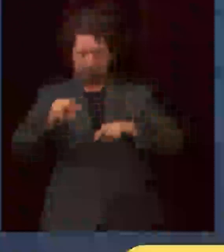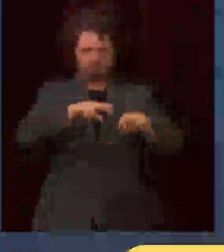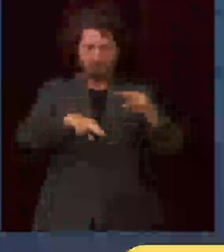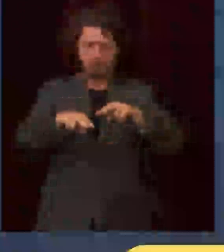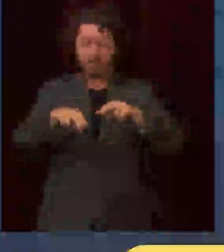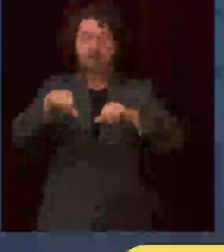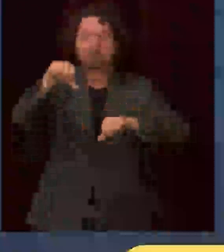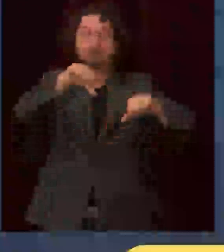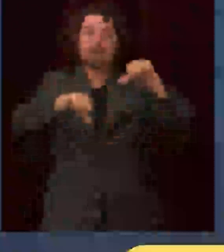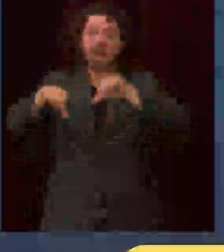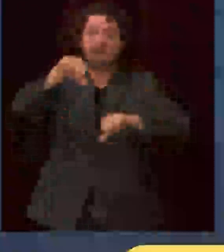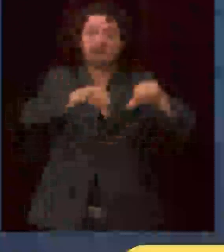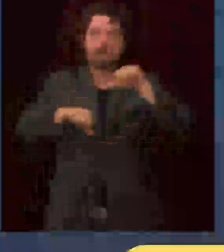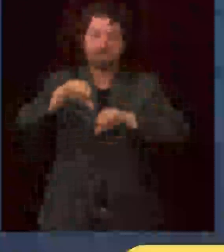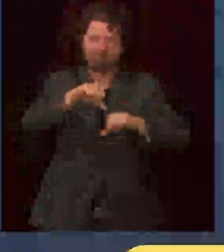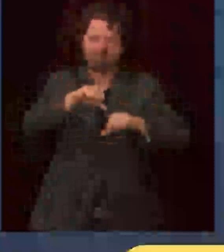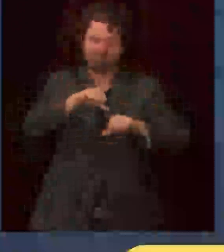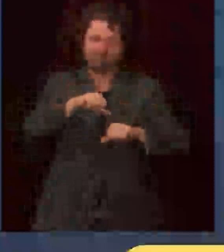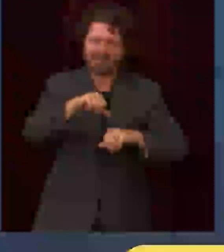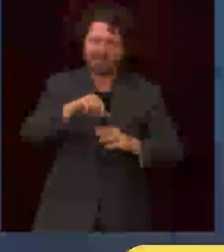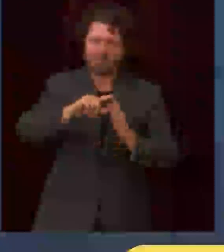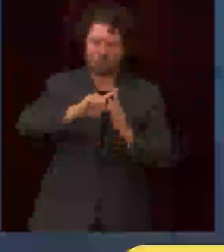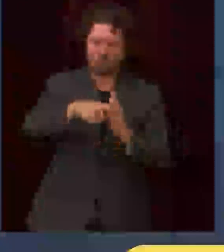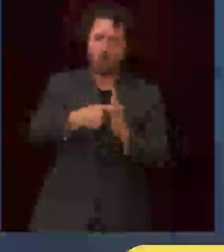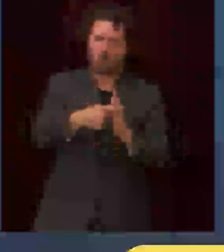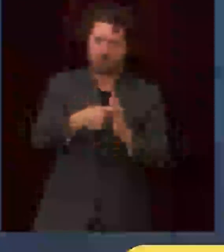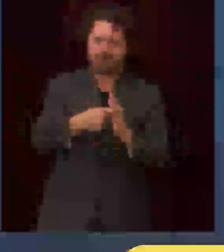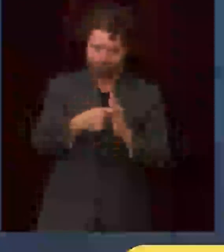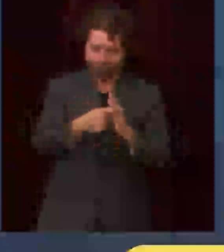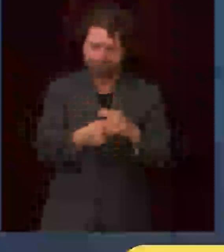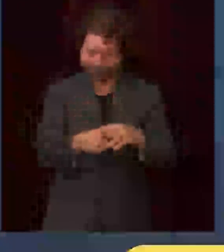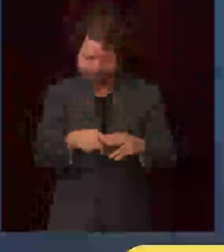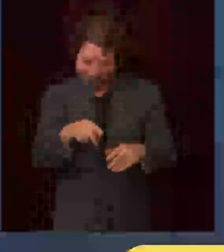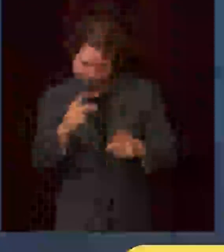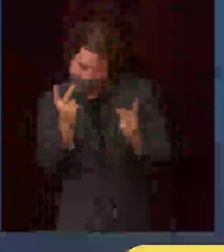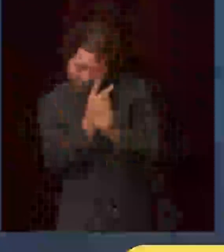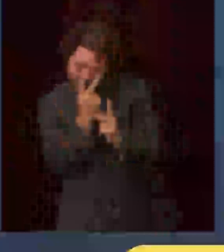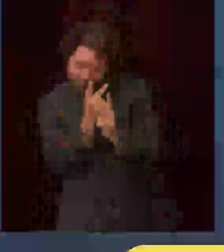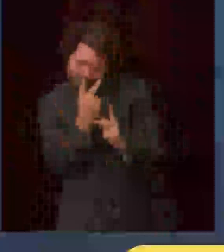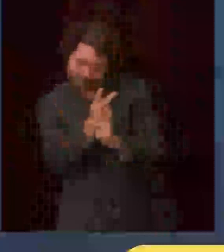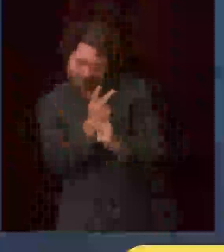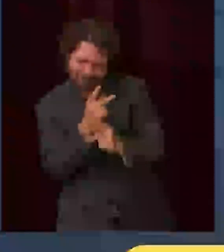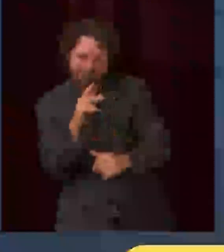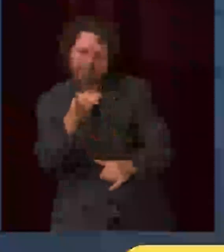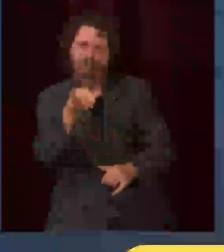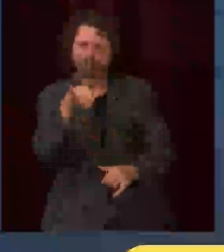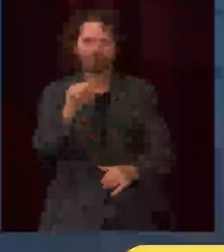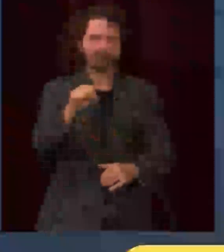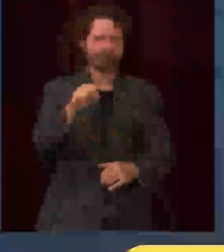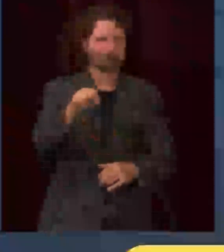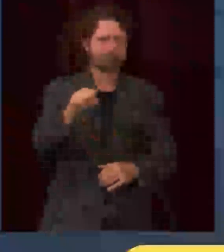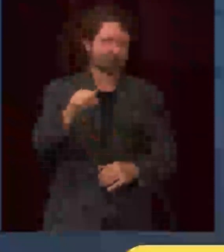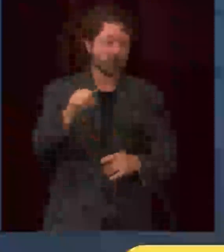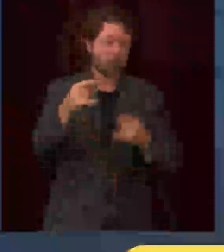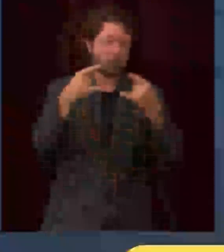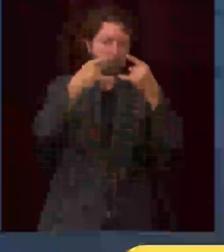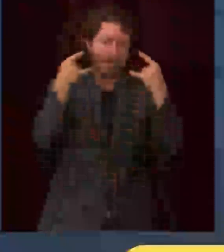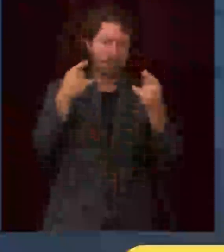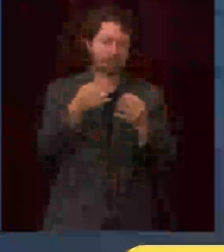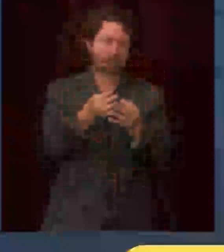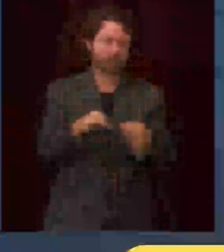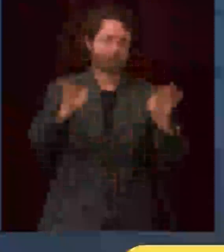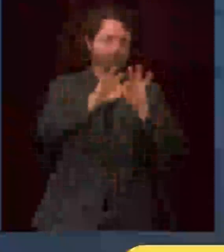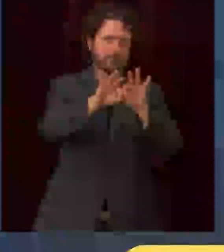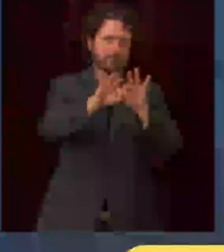clear that masks are effective, even the sort of cloth mask. That science was uncertain for the first couple months